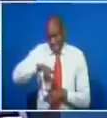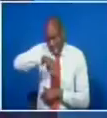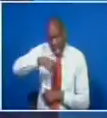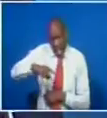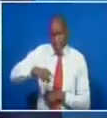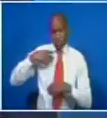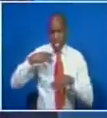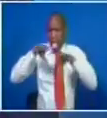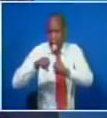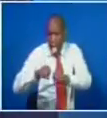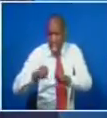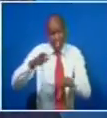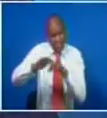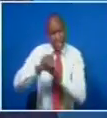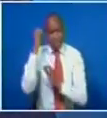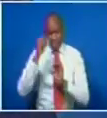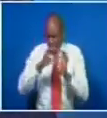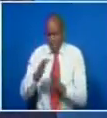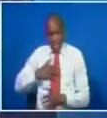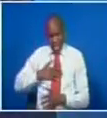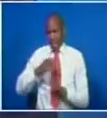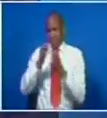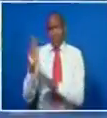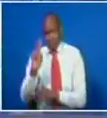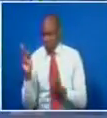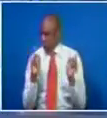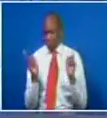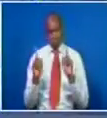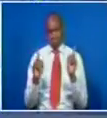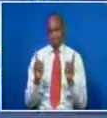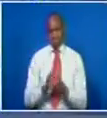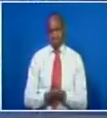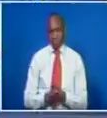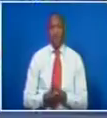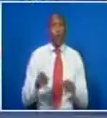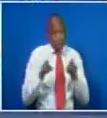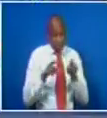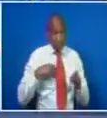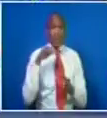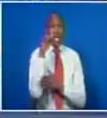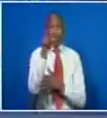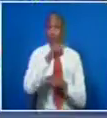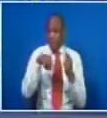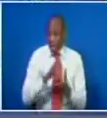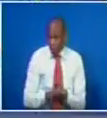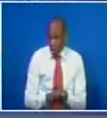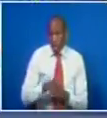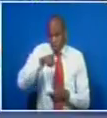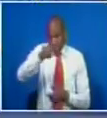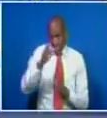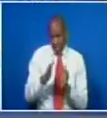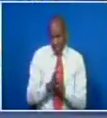held this country hostage as families. I think you've answered the question, and I will also be asking you about your